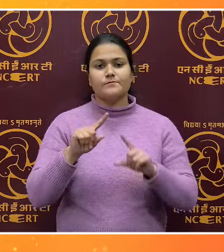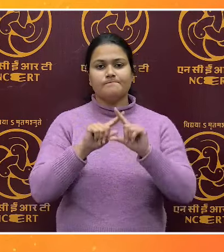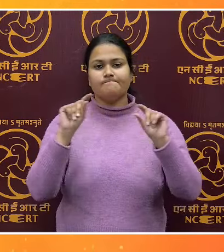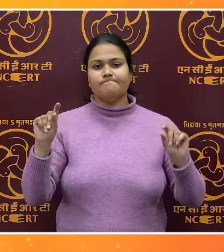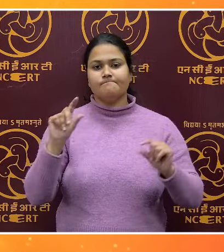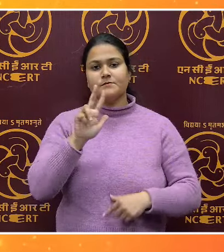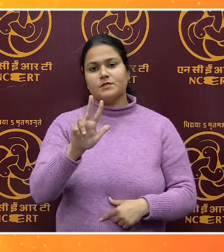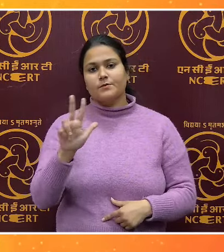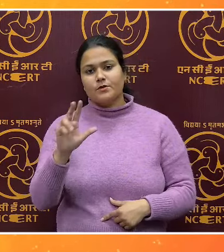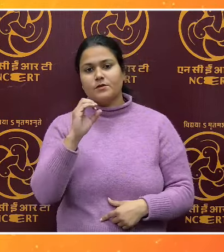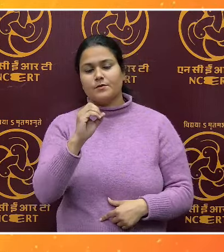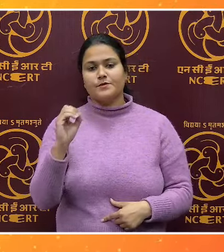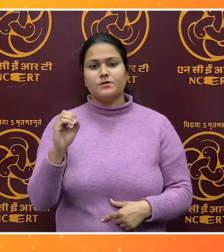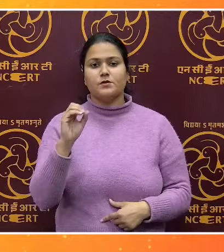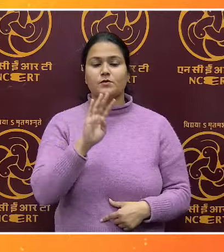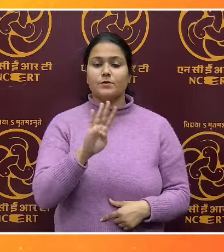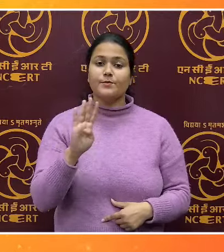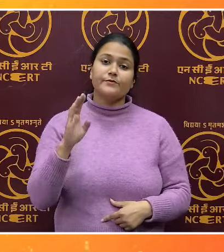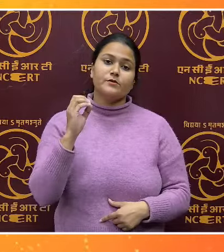is